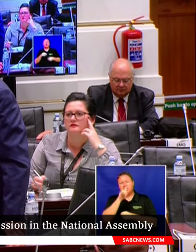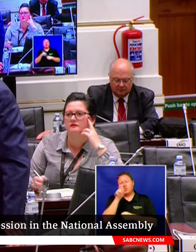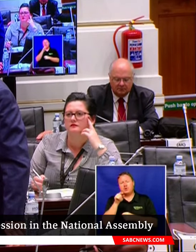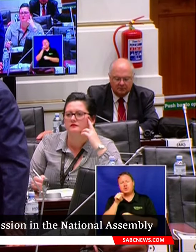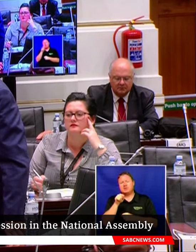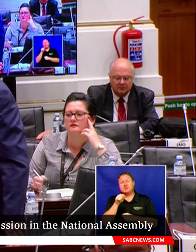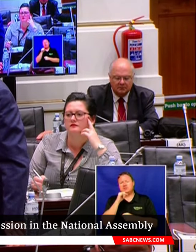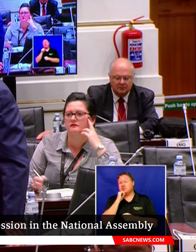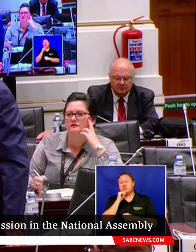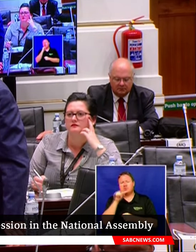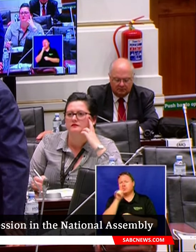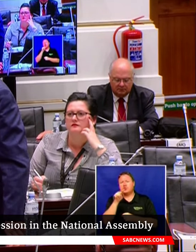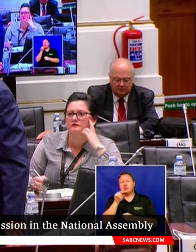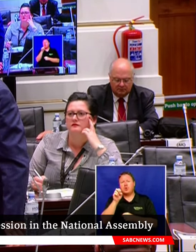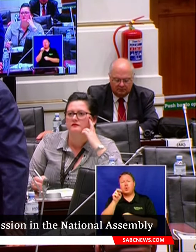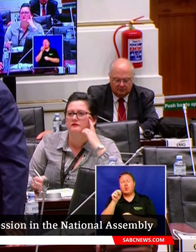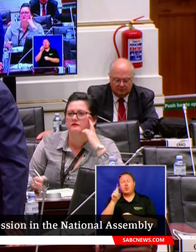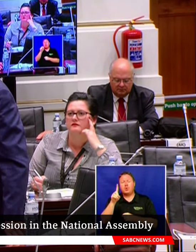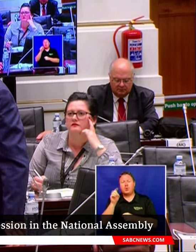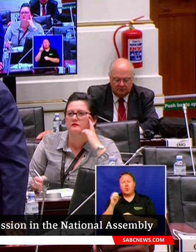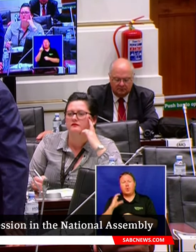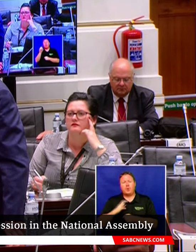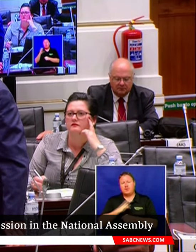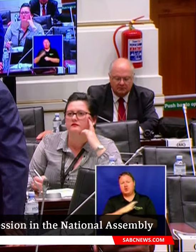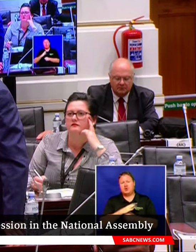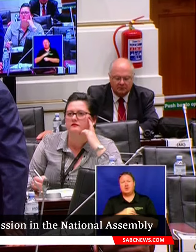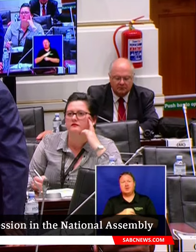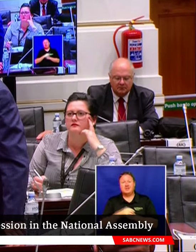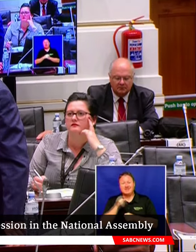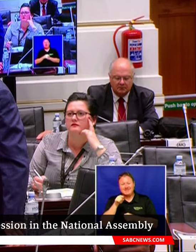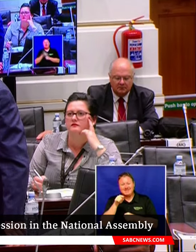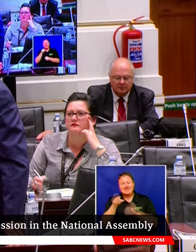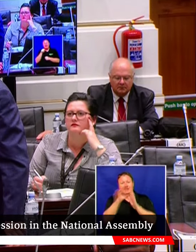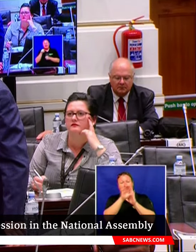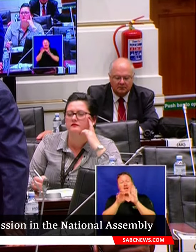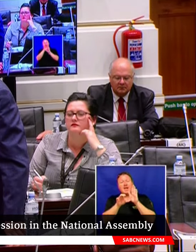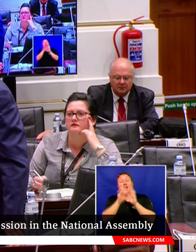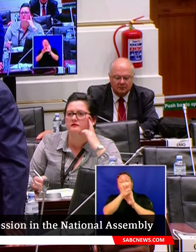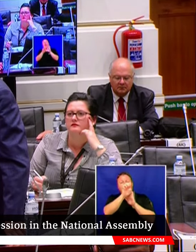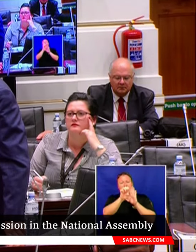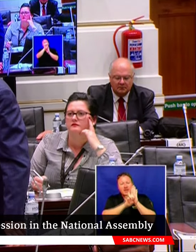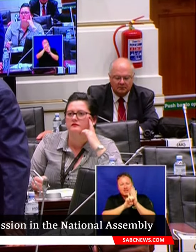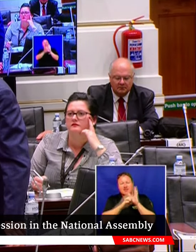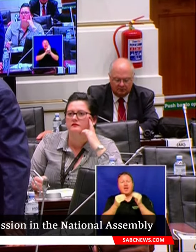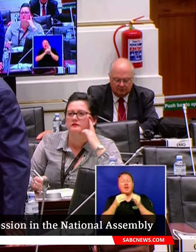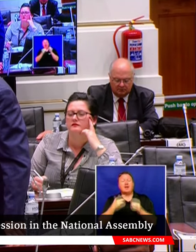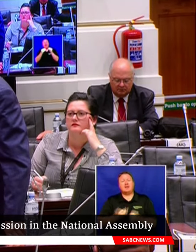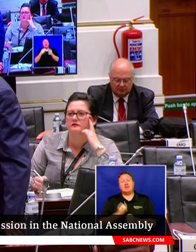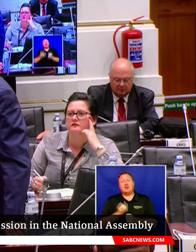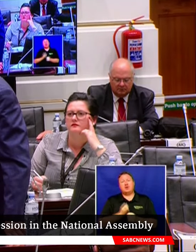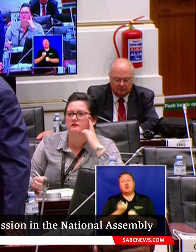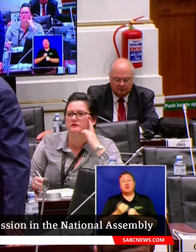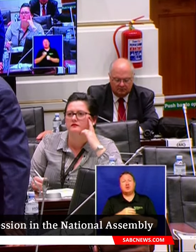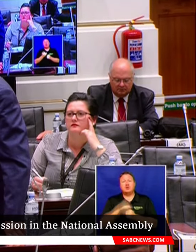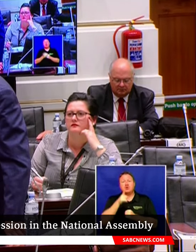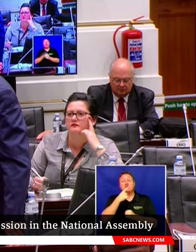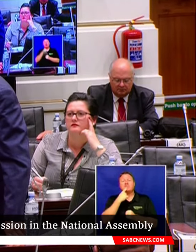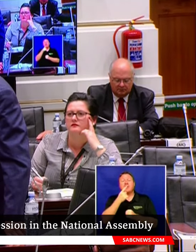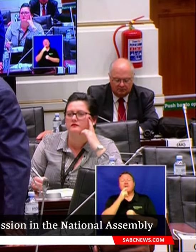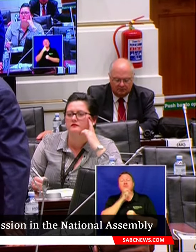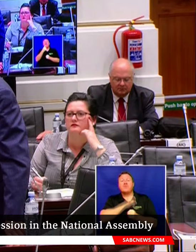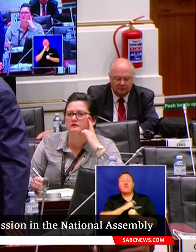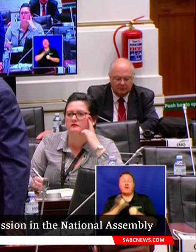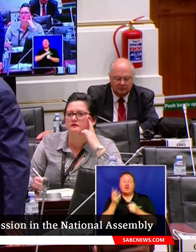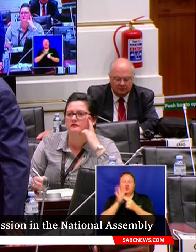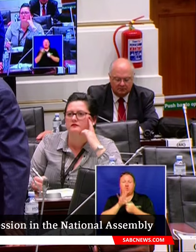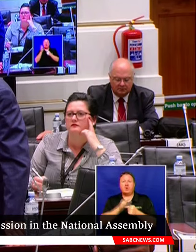the Zondo Commission. This is a question about ethics and integrity. Yes. You said that you want facts. Now, let me give